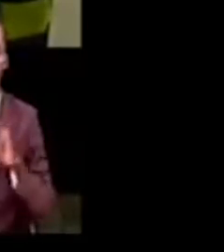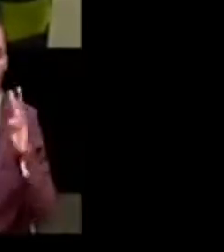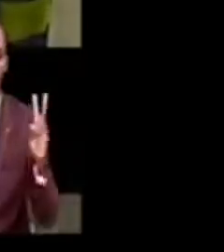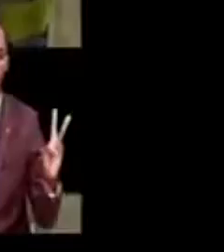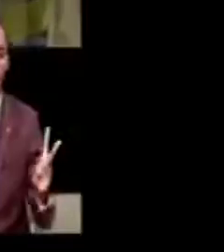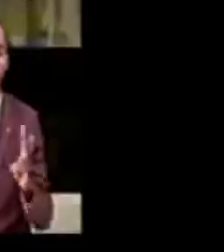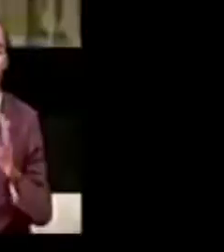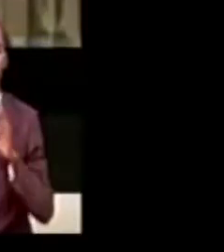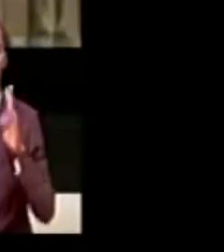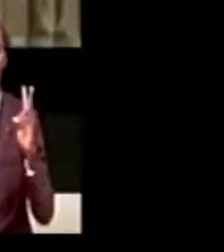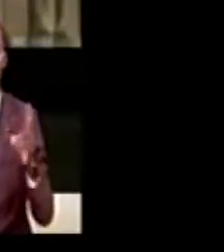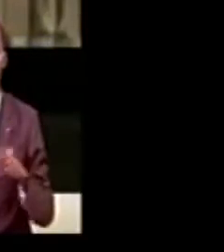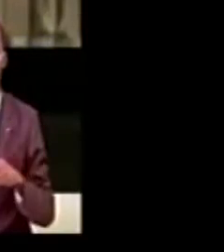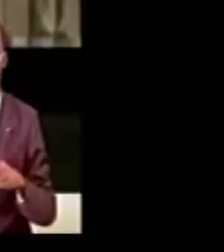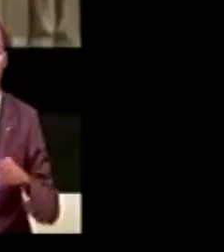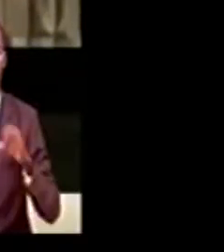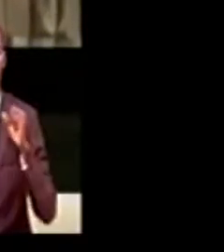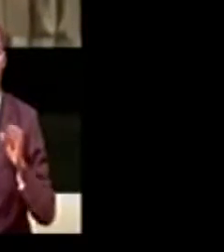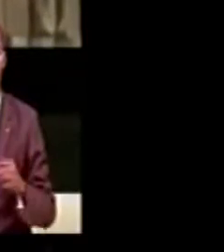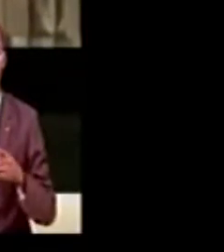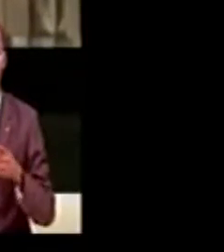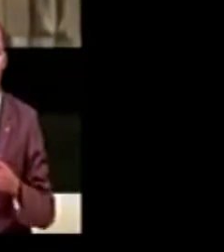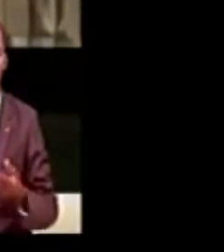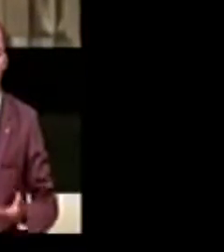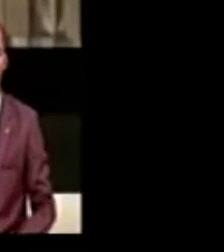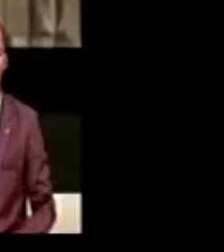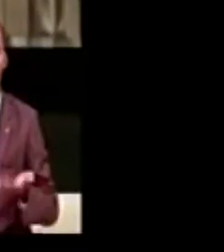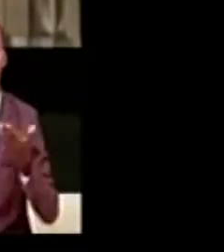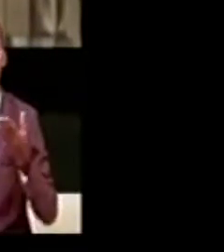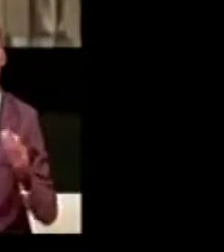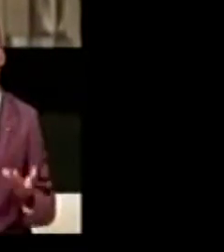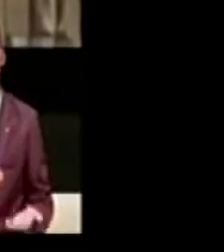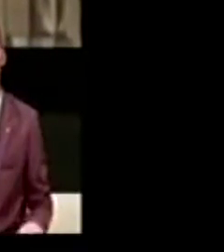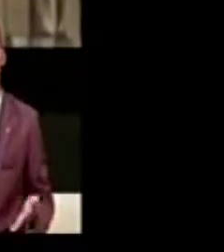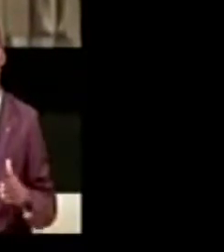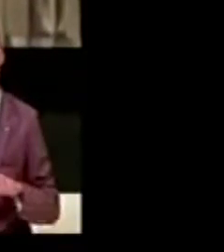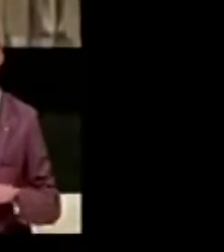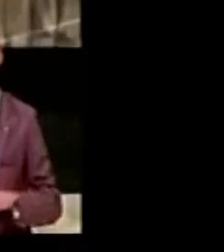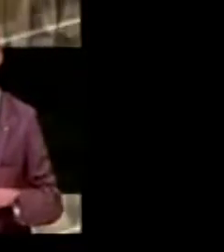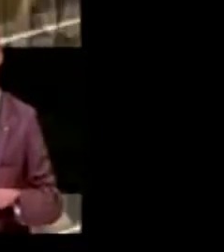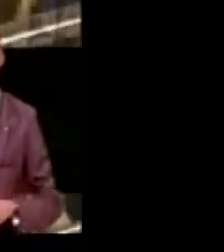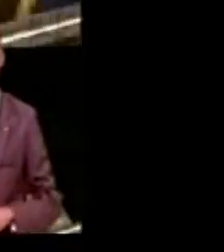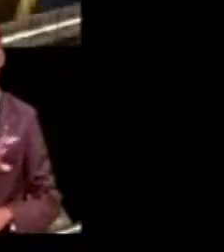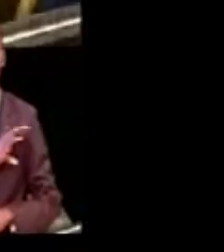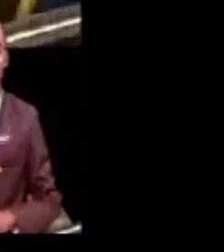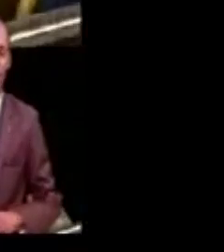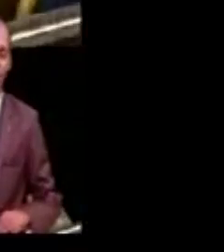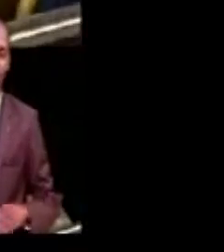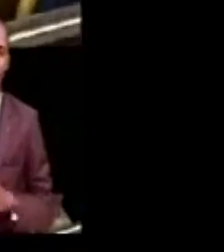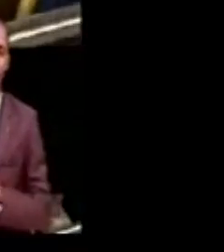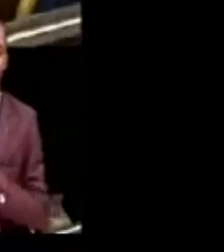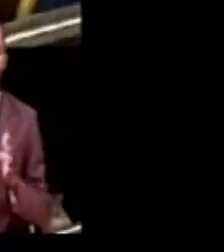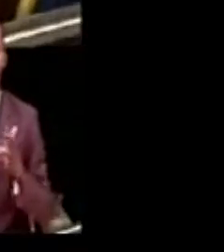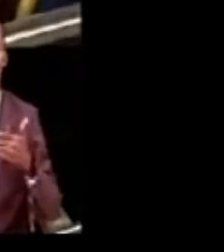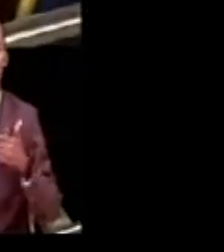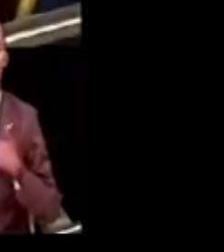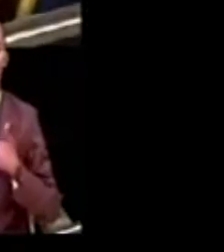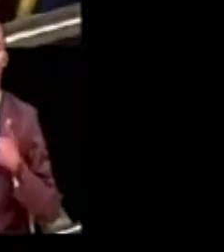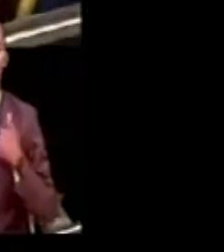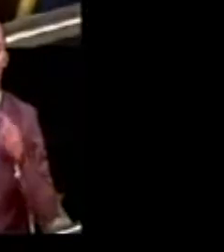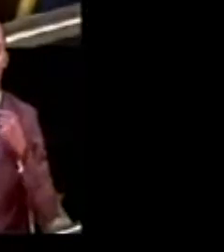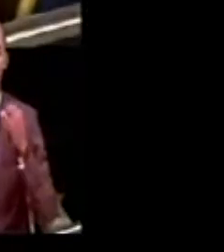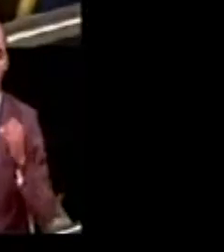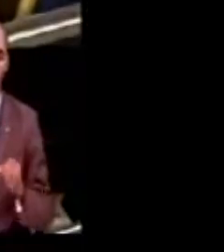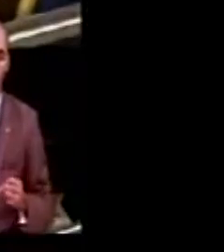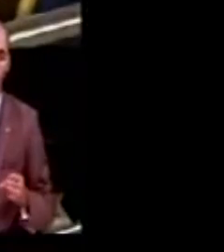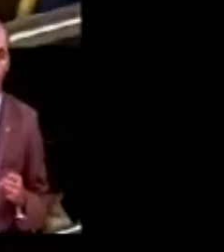dying bed to give your soul the victory, the power to